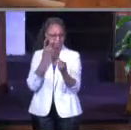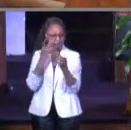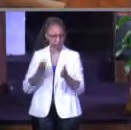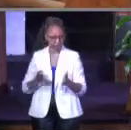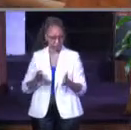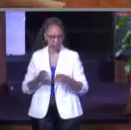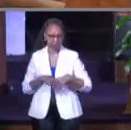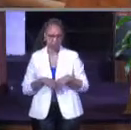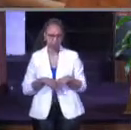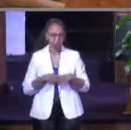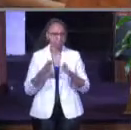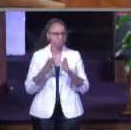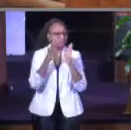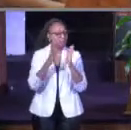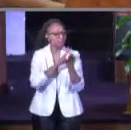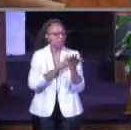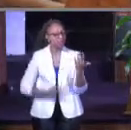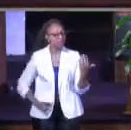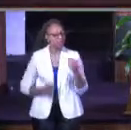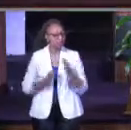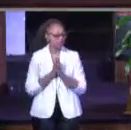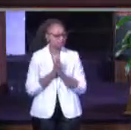viewers. Praise the Lord.